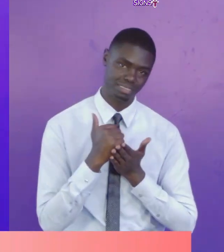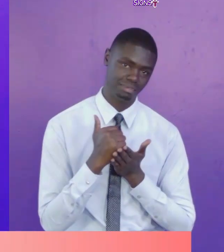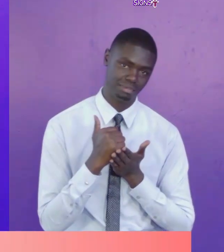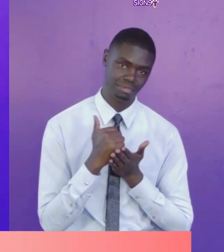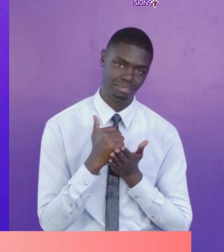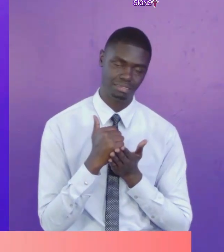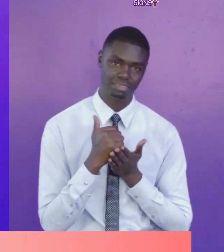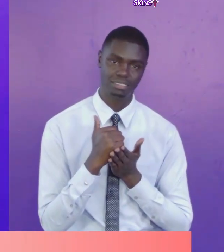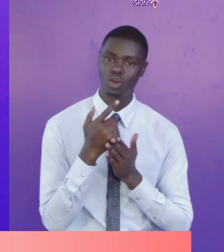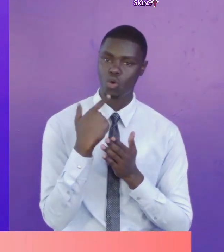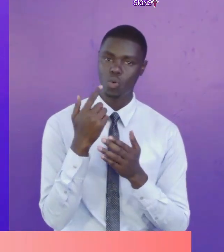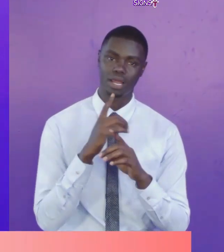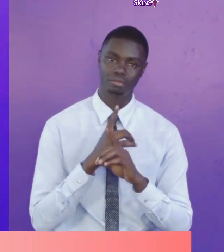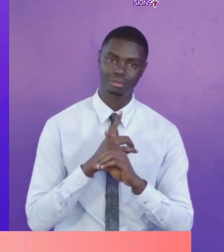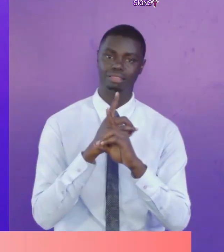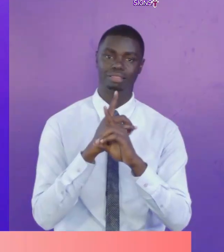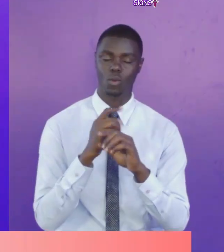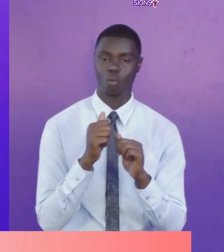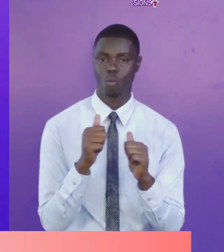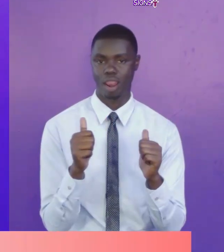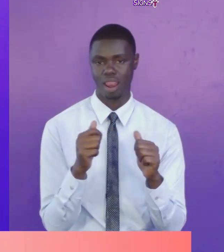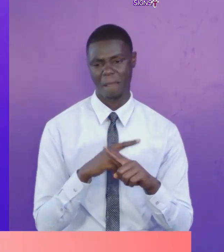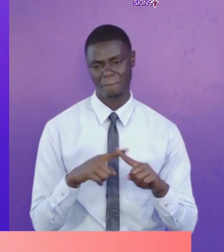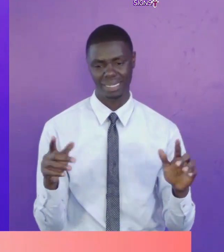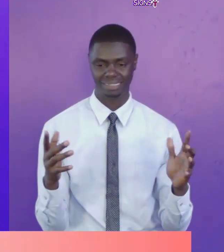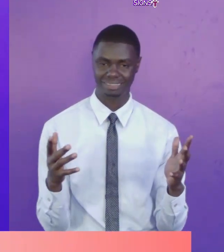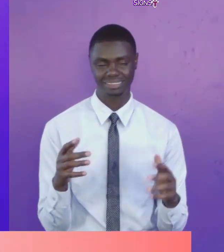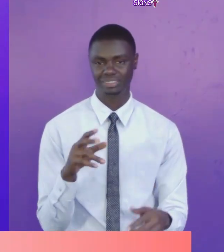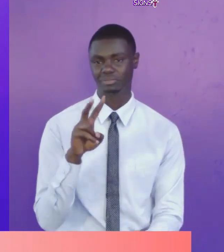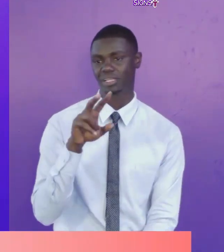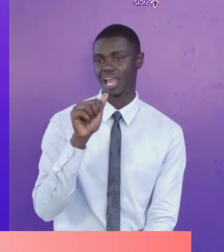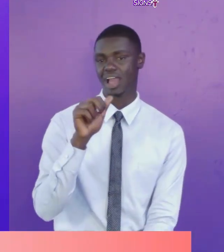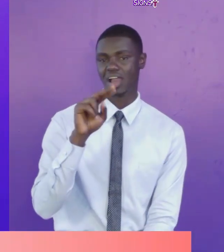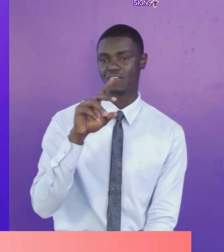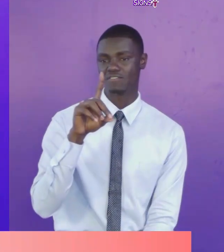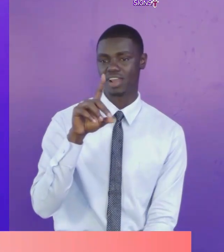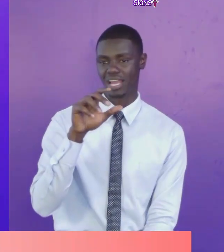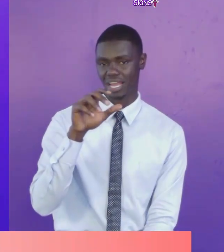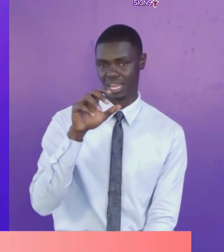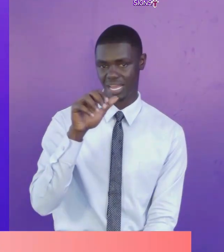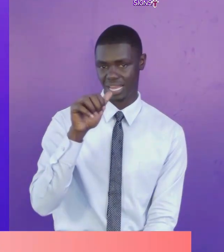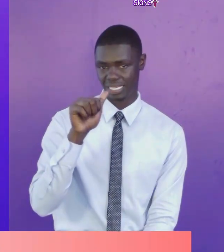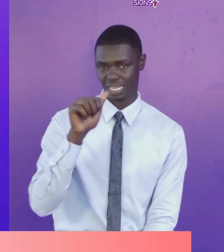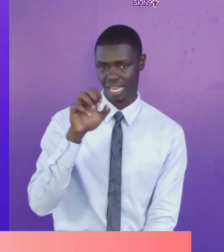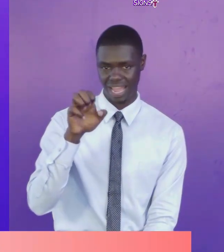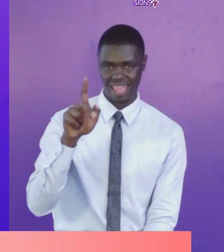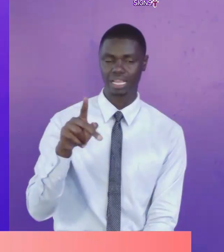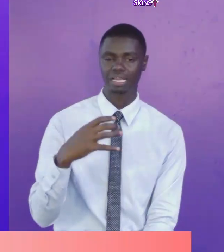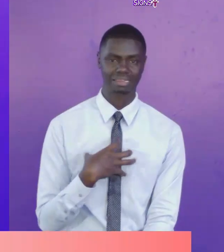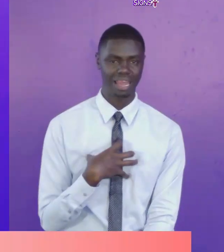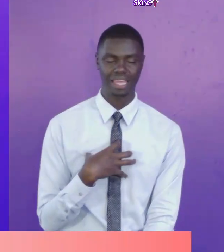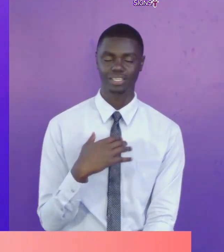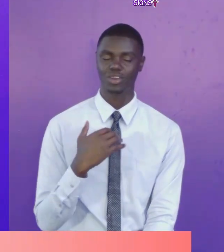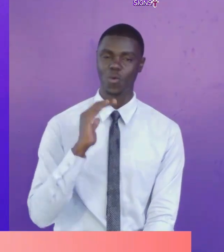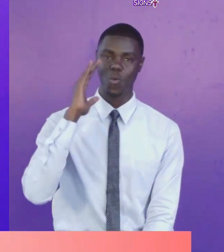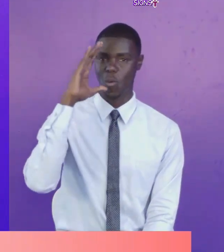mwenye atashikilia your defense, but when Van Dijk retires tutamiss. This guy is